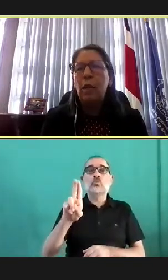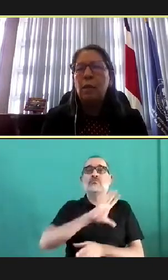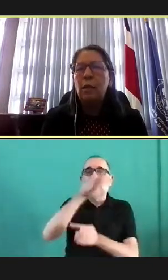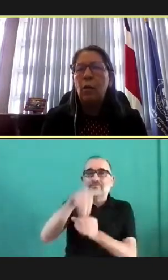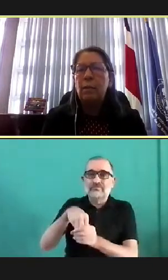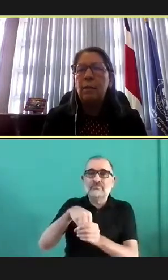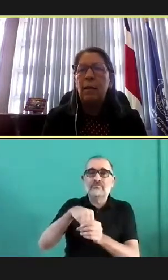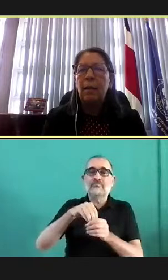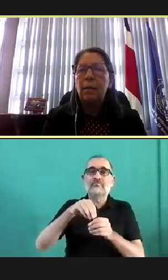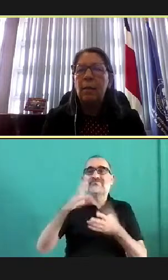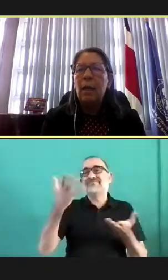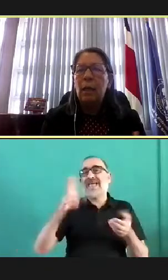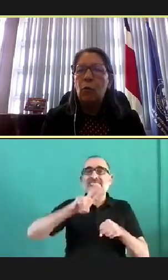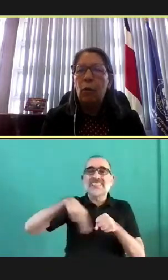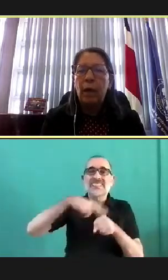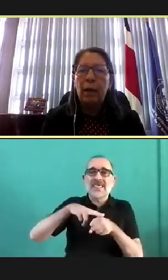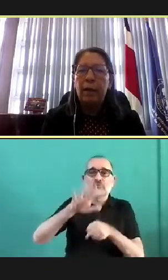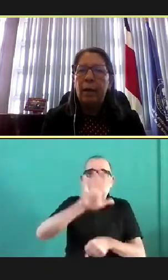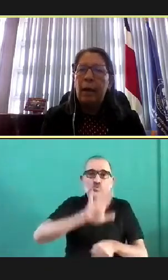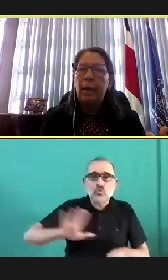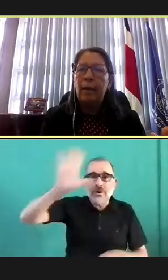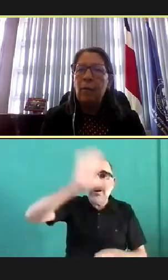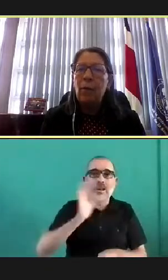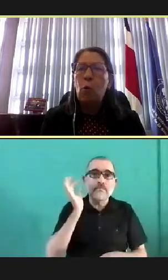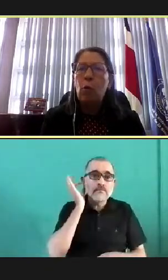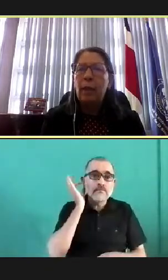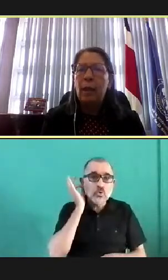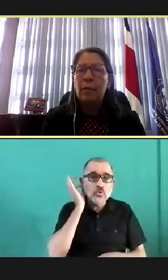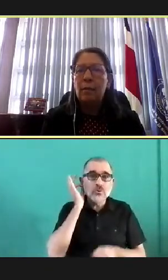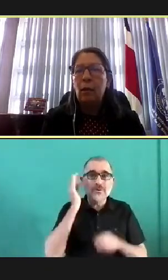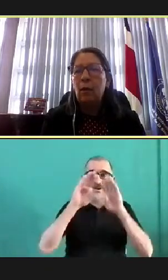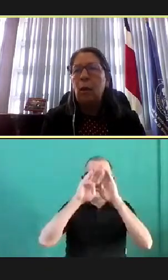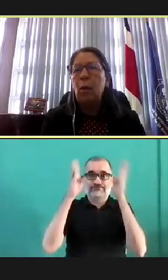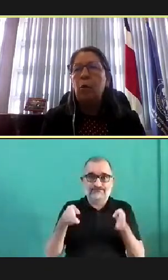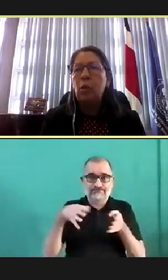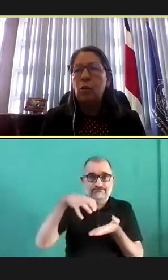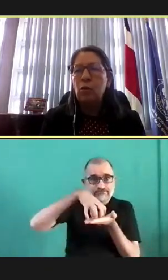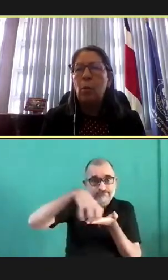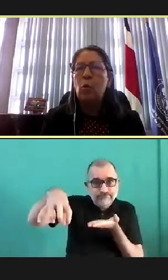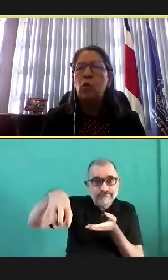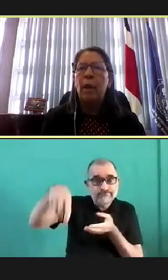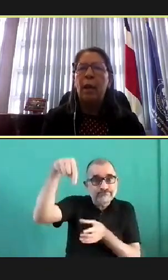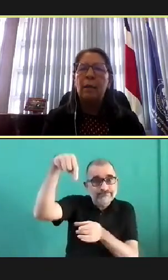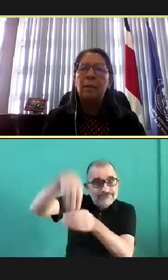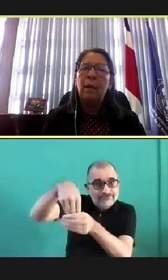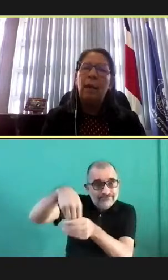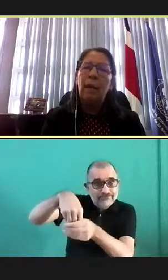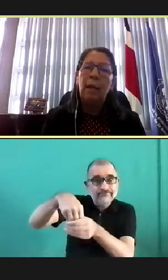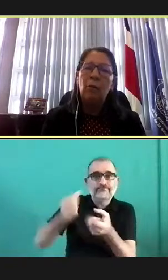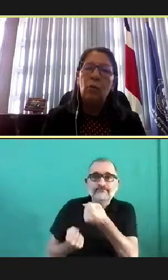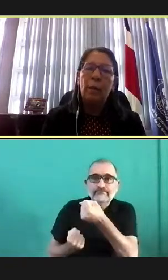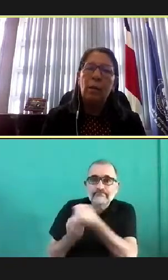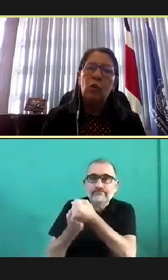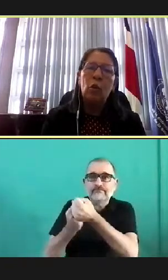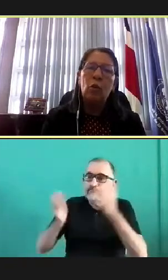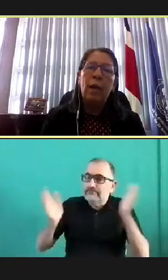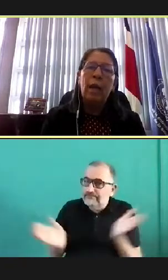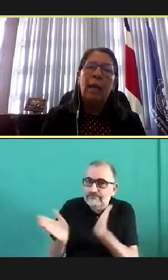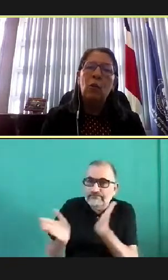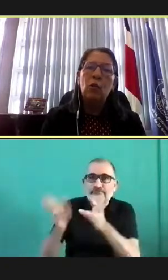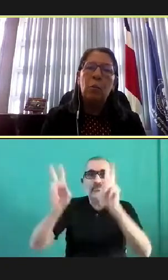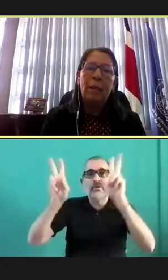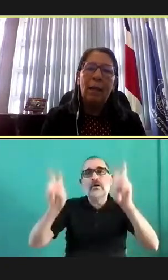domestic violence, and also helping adolescents who may be victims of domestic